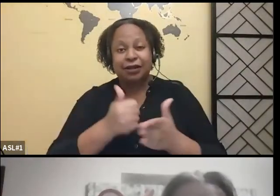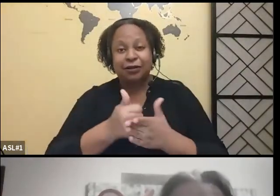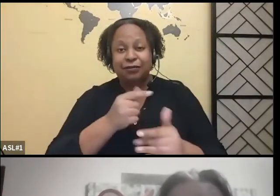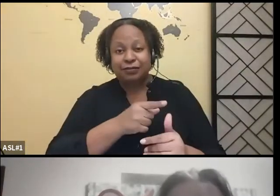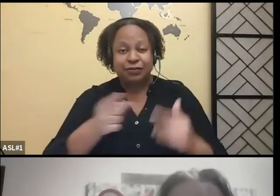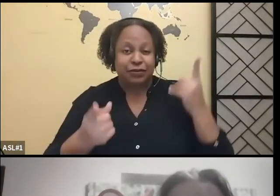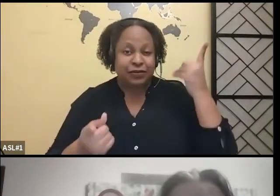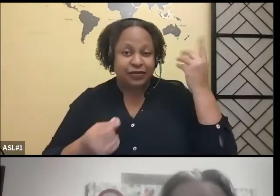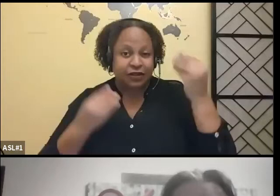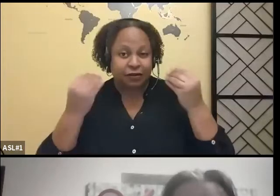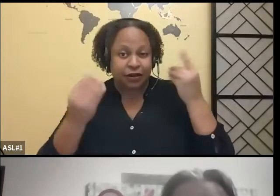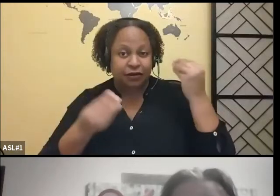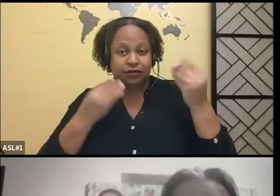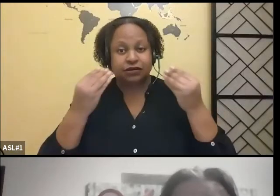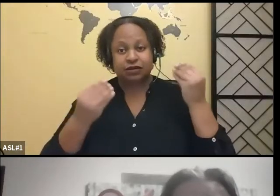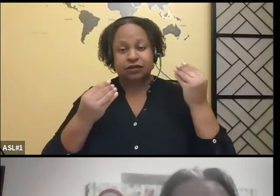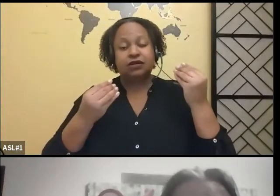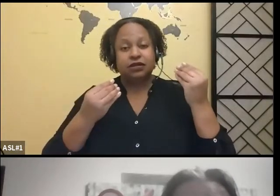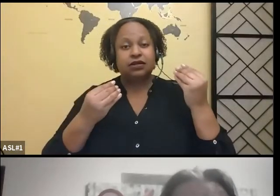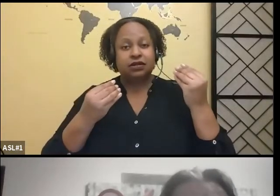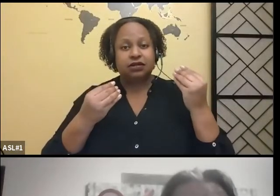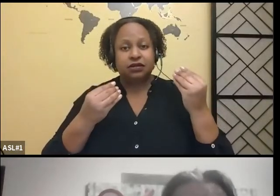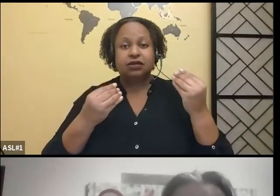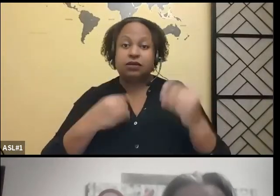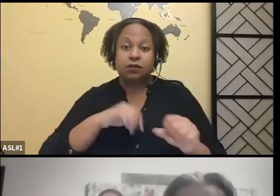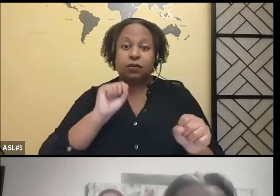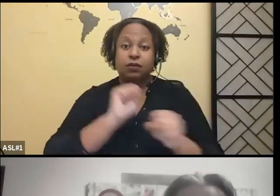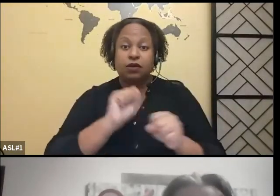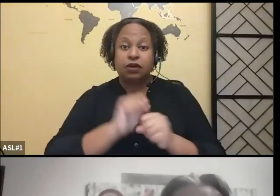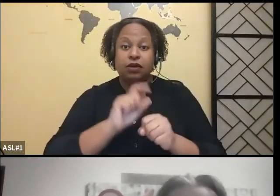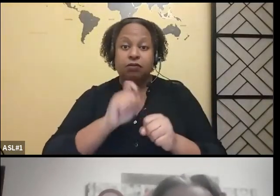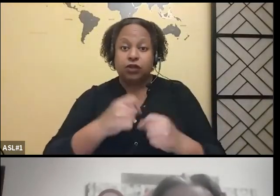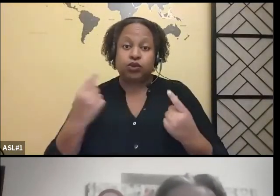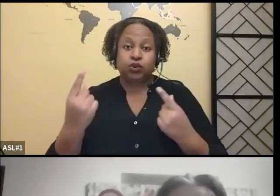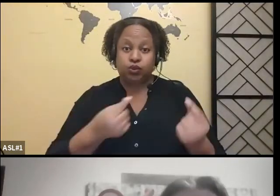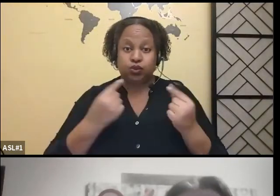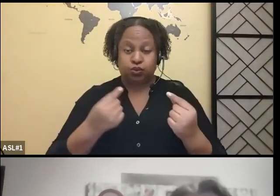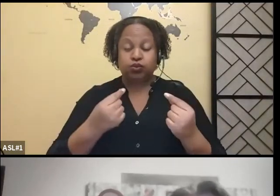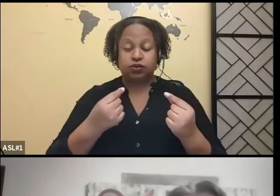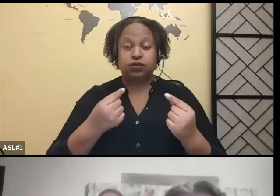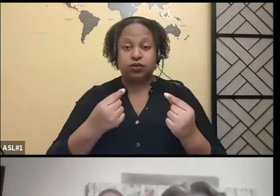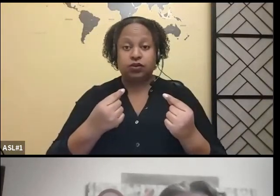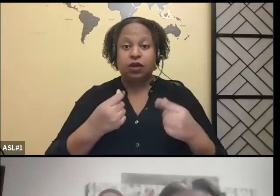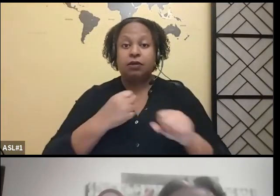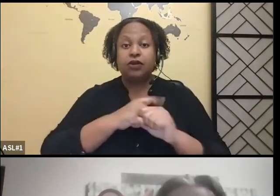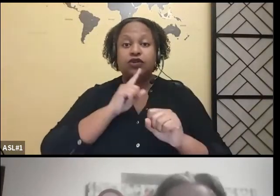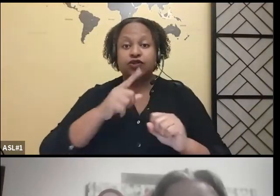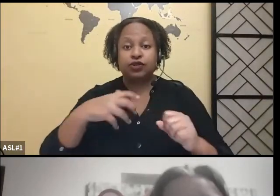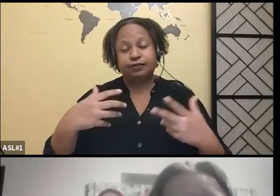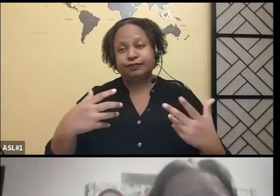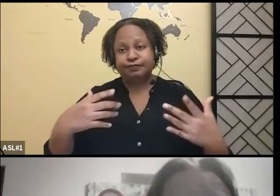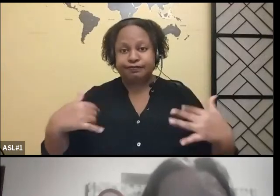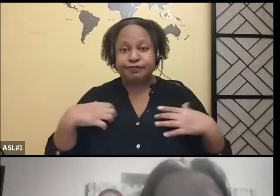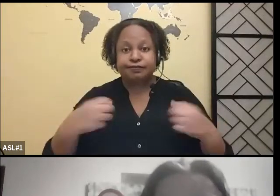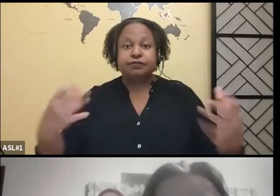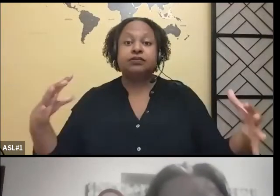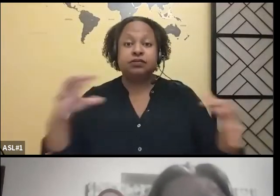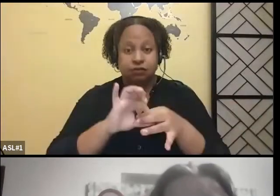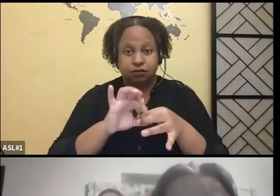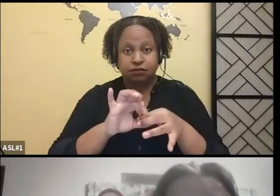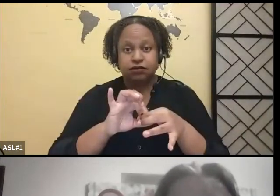the work that has to be done to realize restorative, or maybe we can call